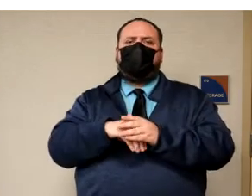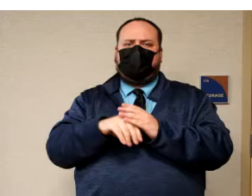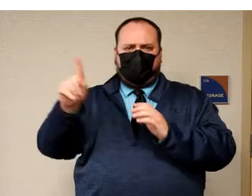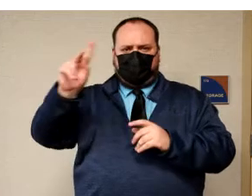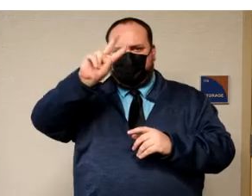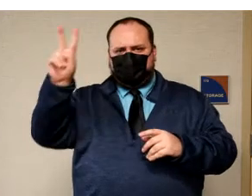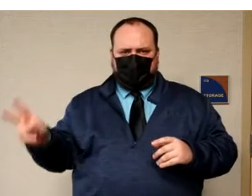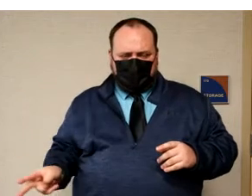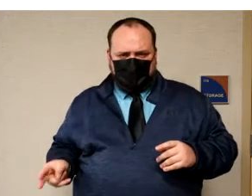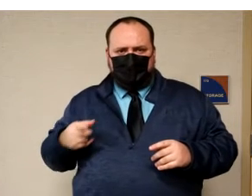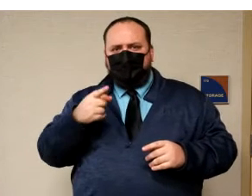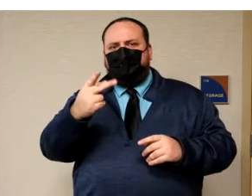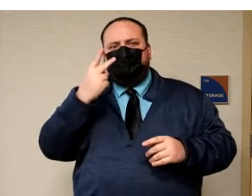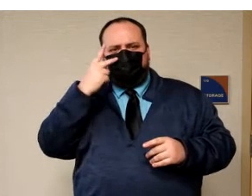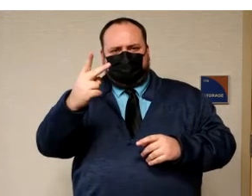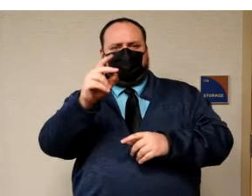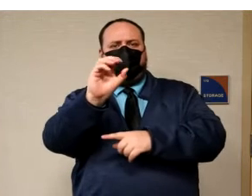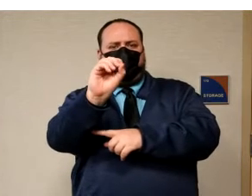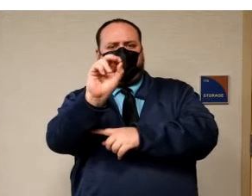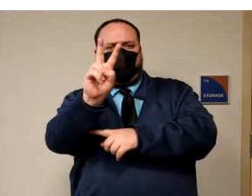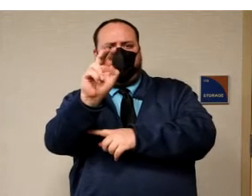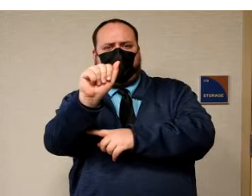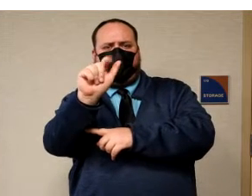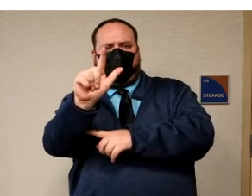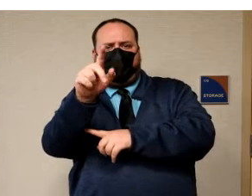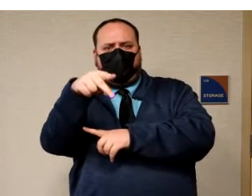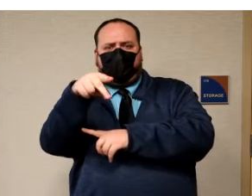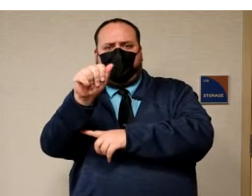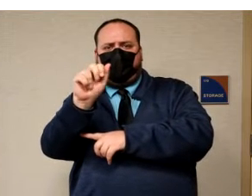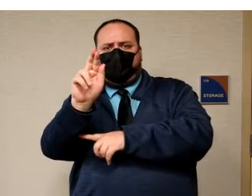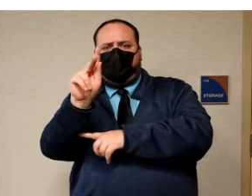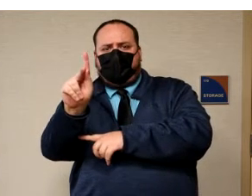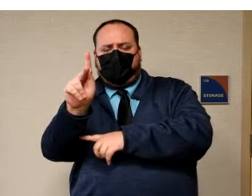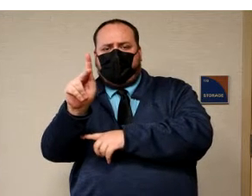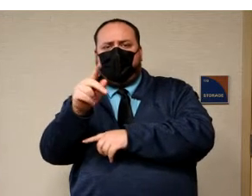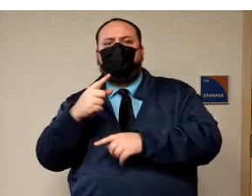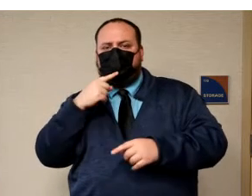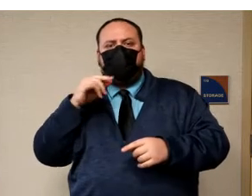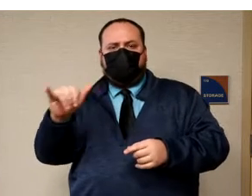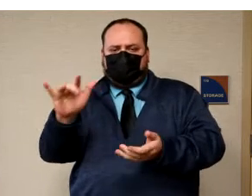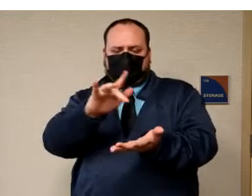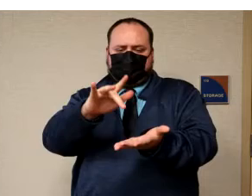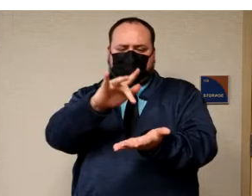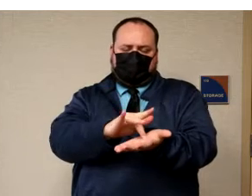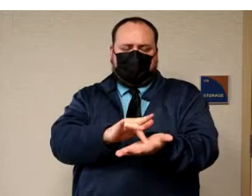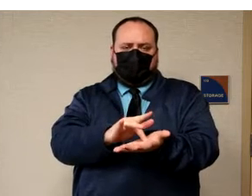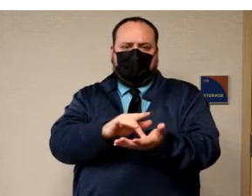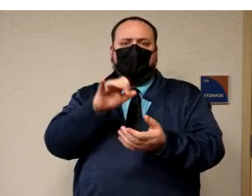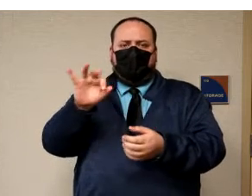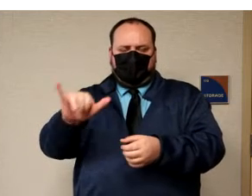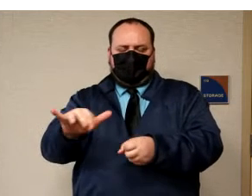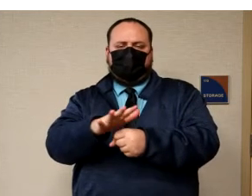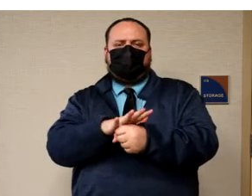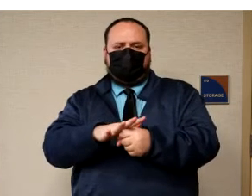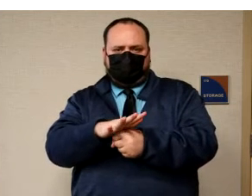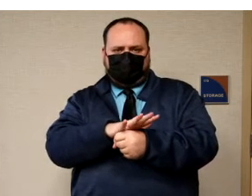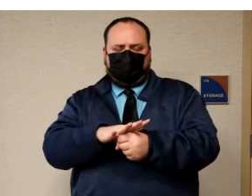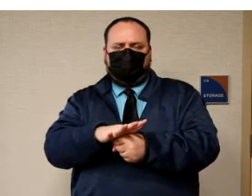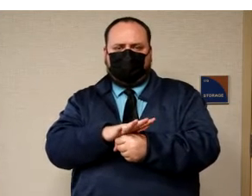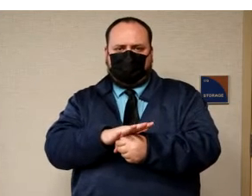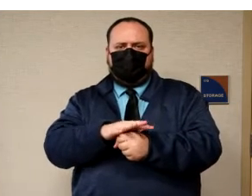Oval Park is kind of a central part of this district. This one, deviation is